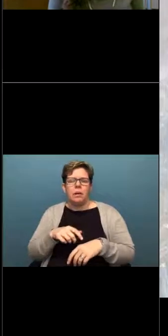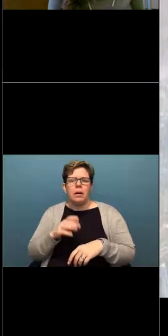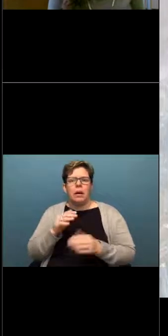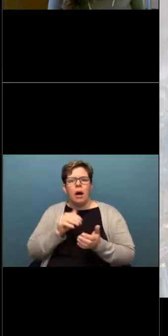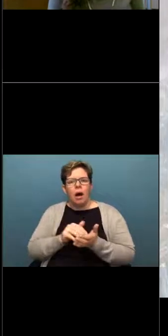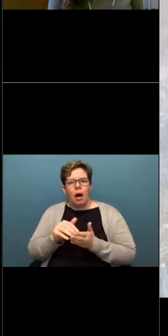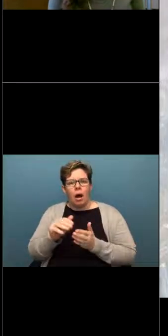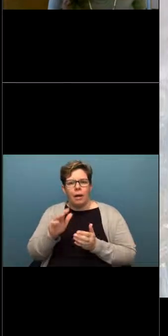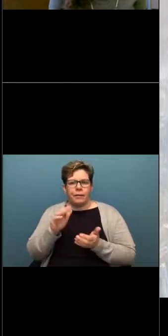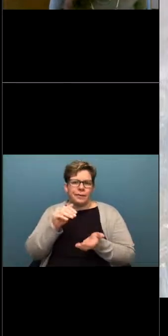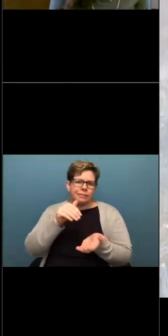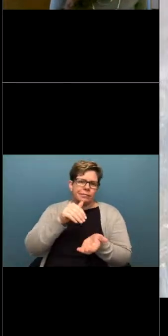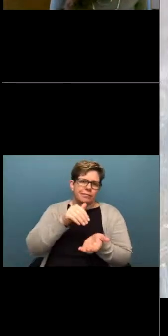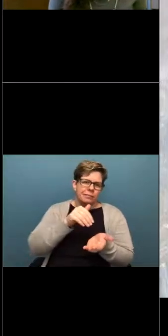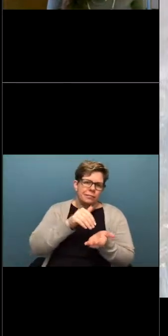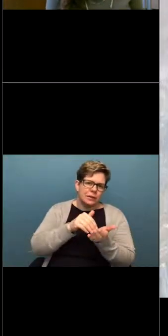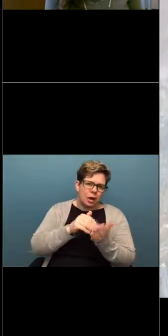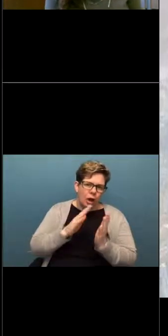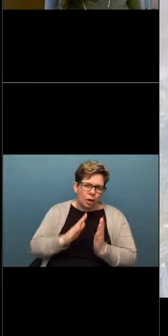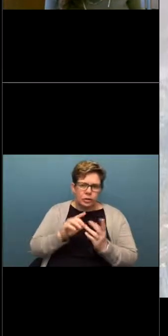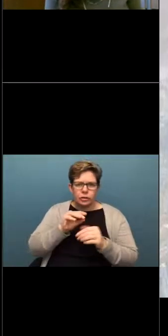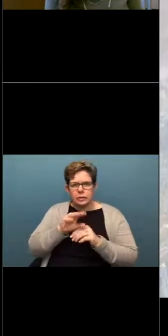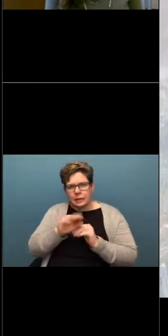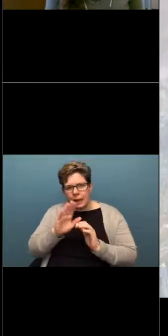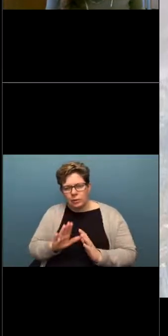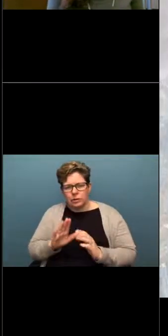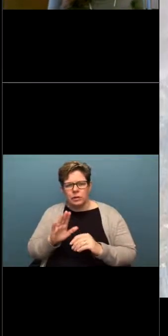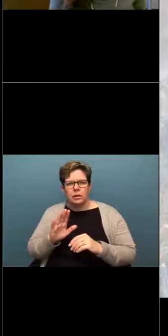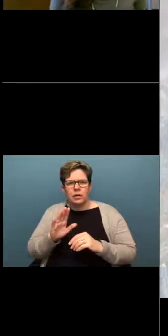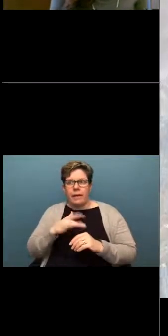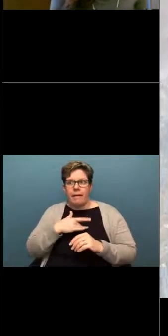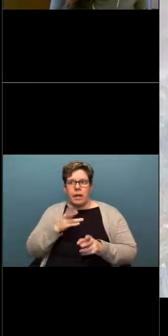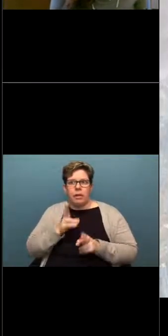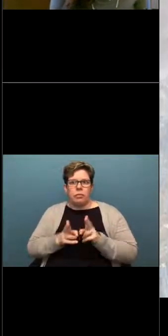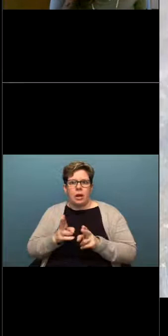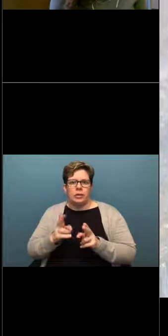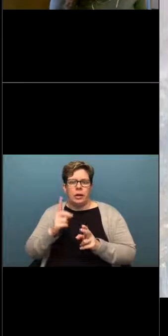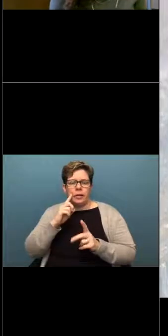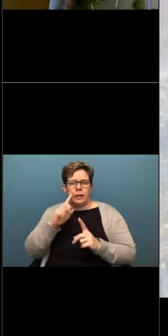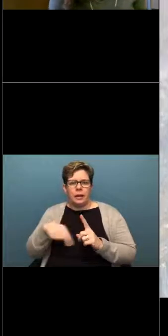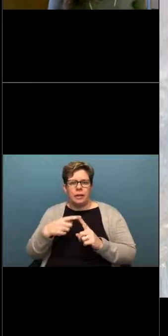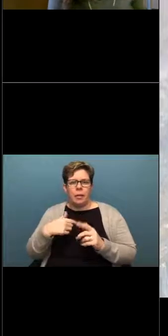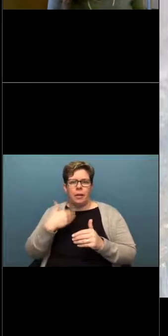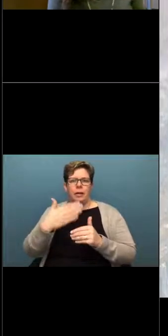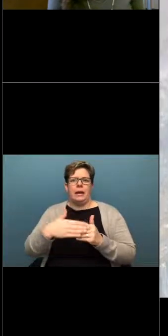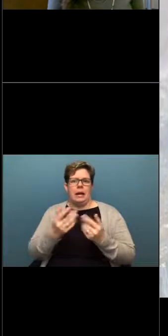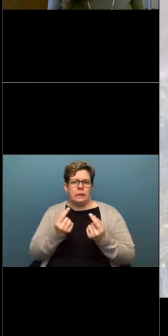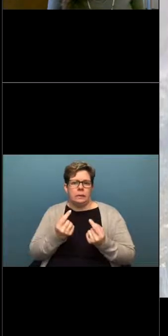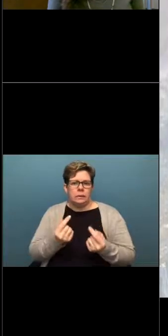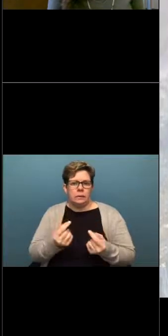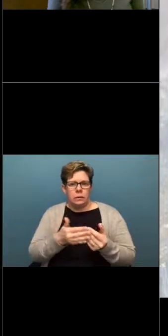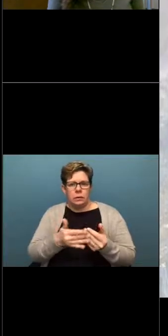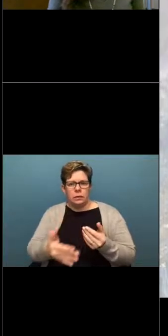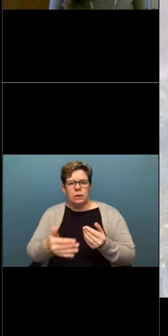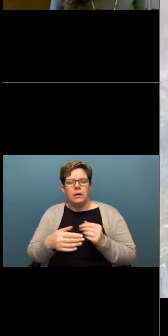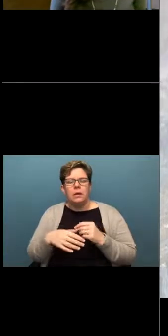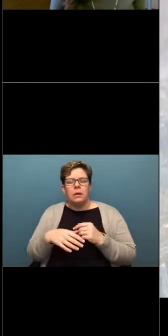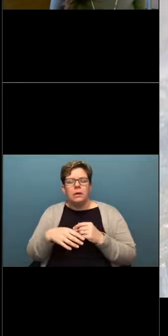oftentimes providers seem rushed, they seem in a hurry, they're thinking about their next task. And this can really